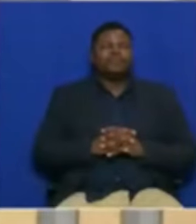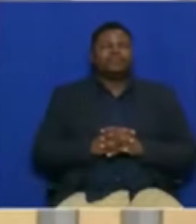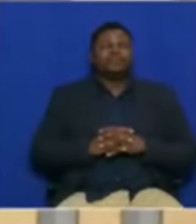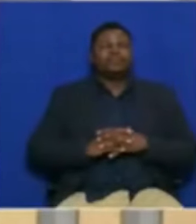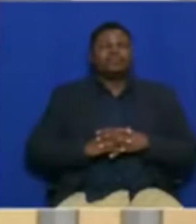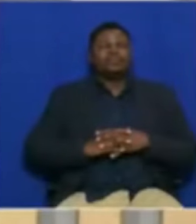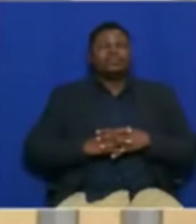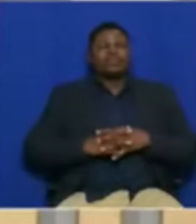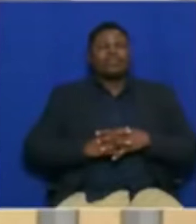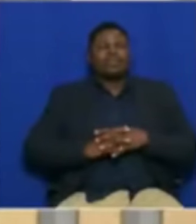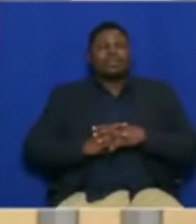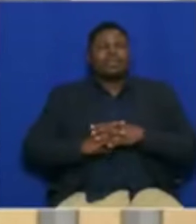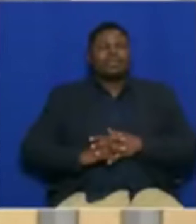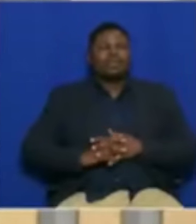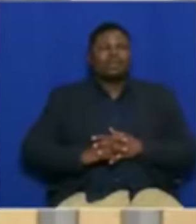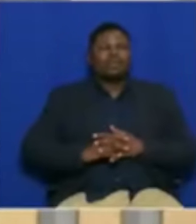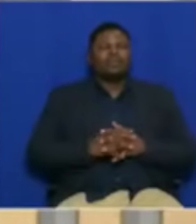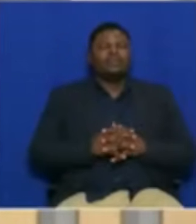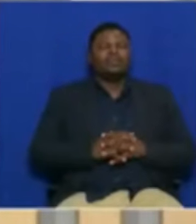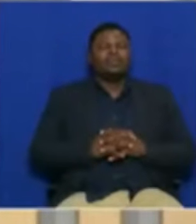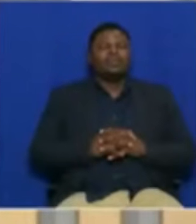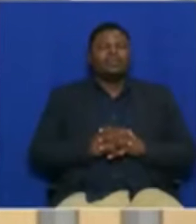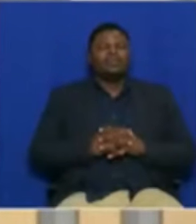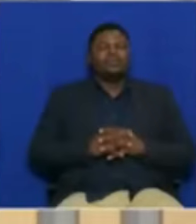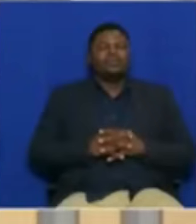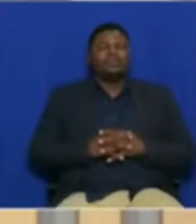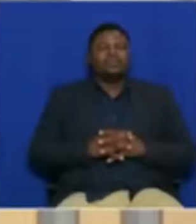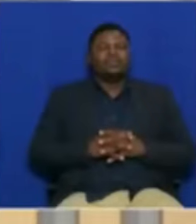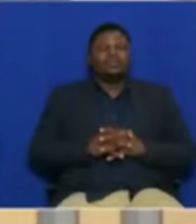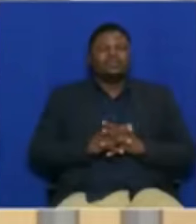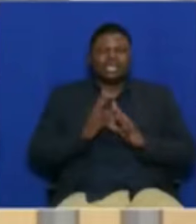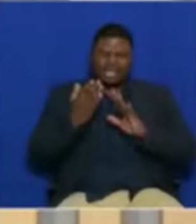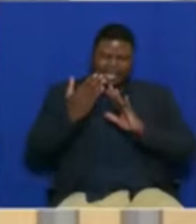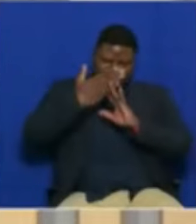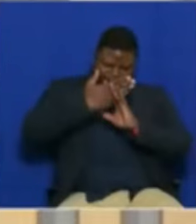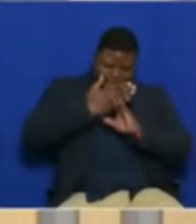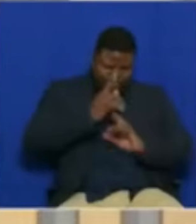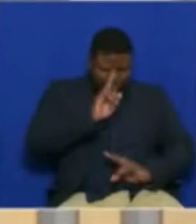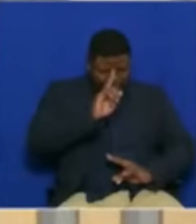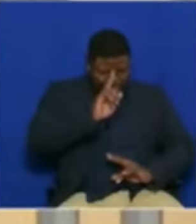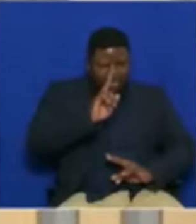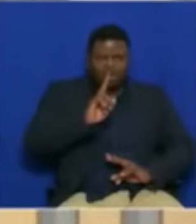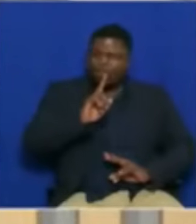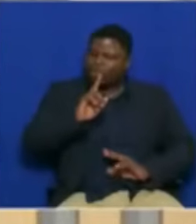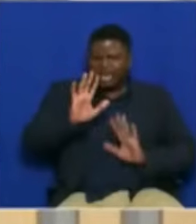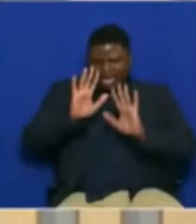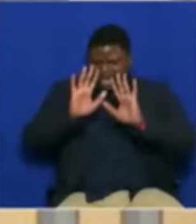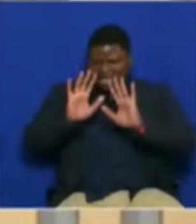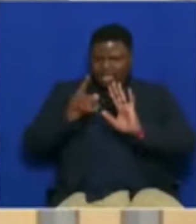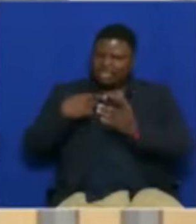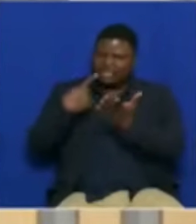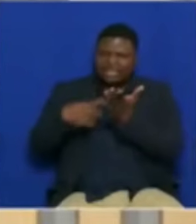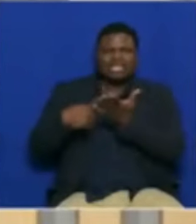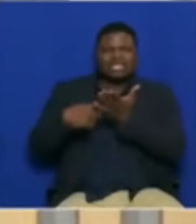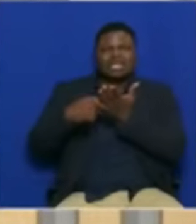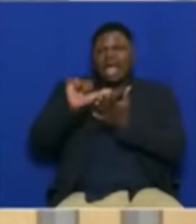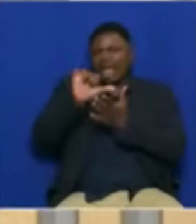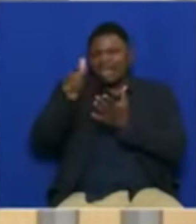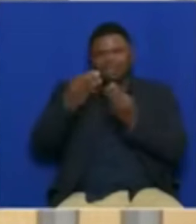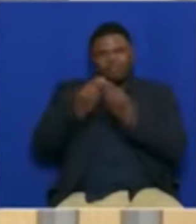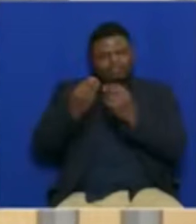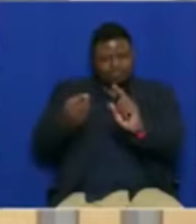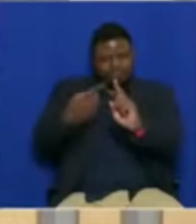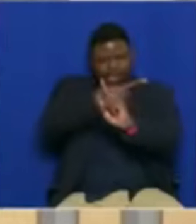causes in the application. It's not just only the panel. Let's talk about the panel. Yes. Don't discuss the others. Commissioner Kumalo is raising specifically